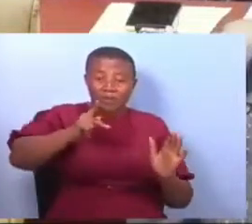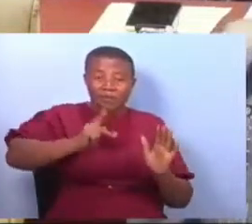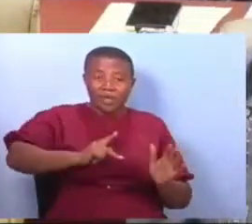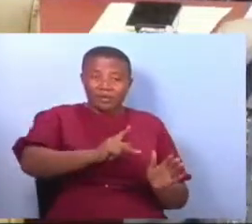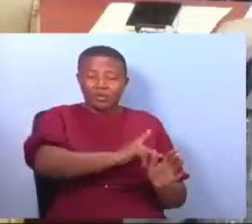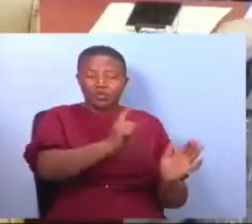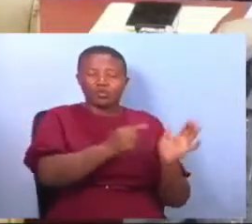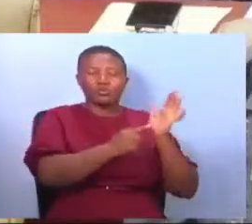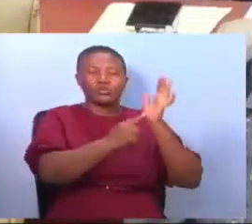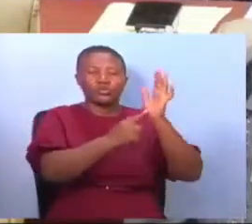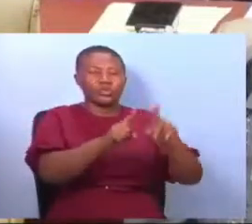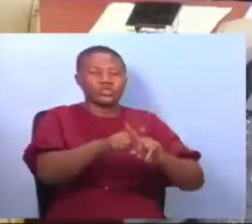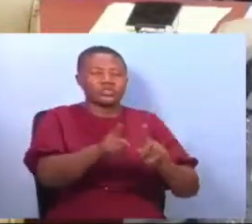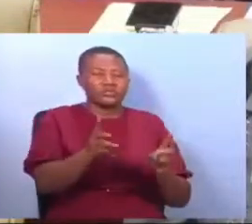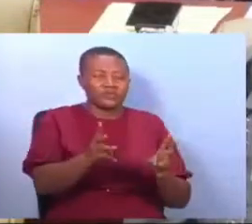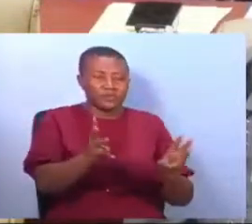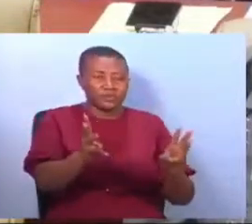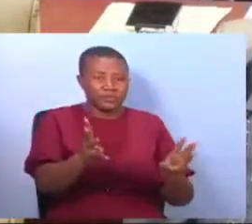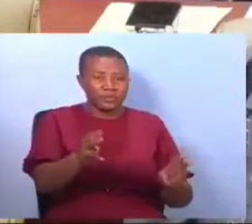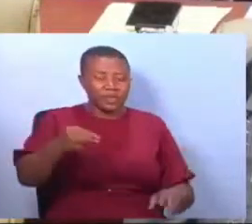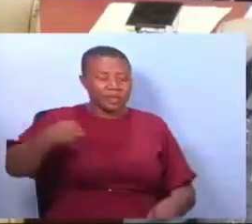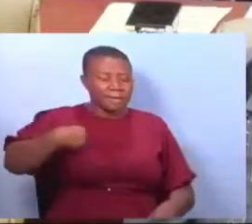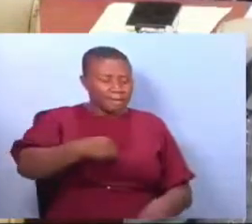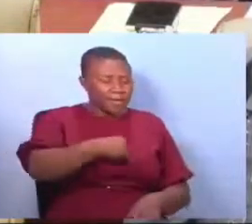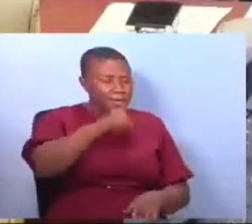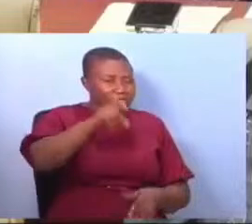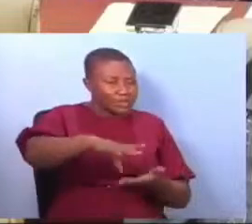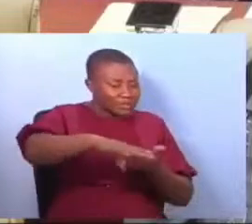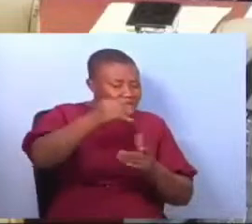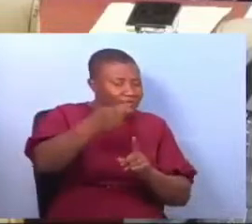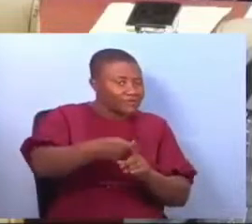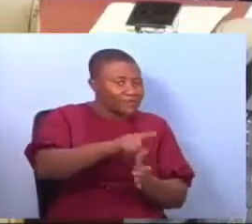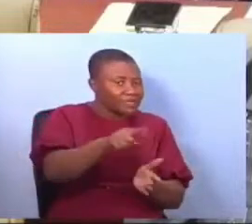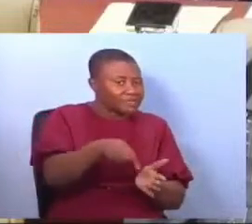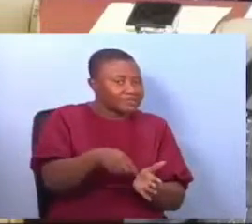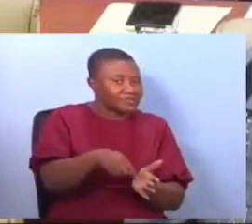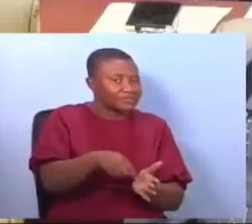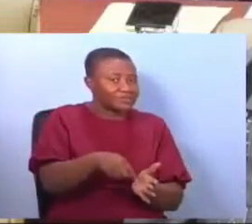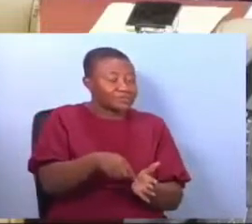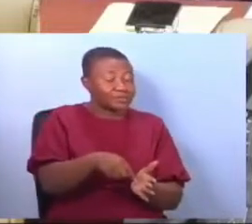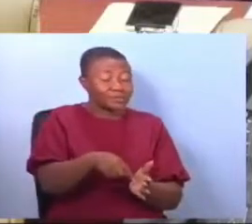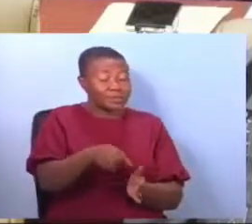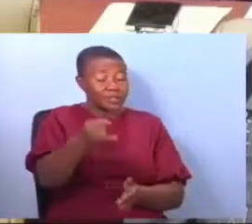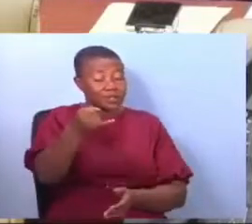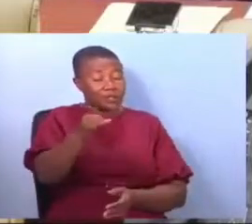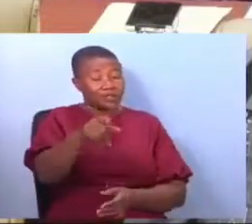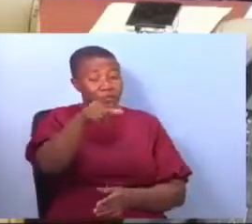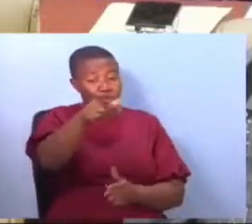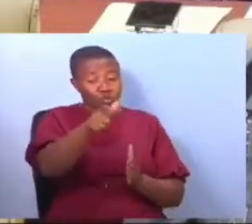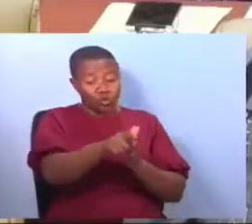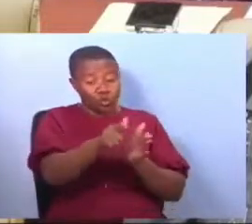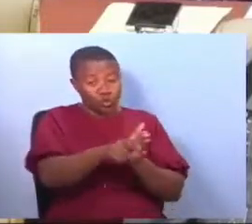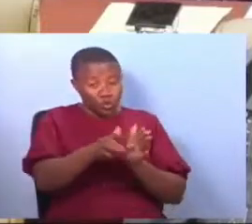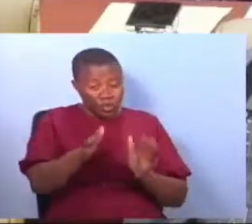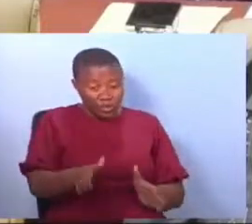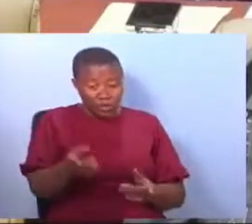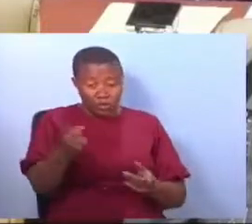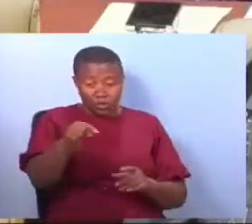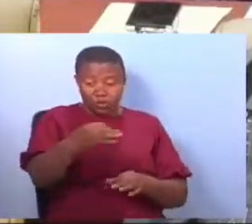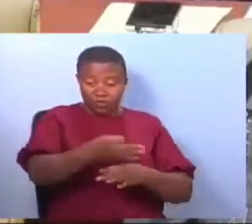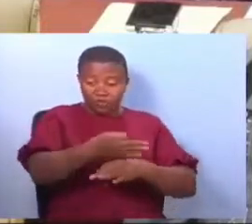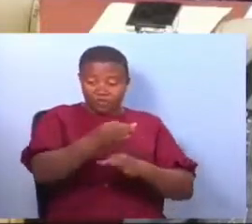opinion. Members must take a cue from this. If you are a lawyer, when we are forming the Judiciary